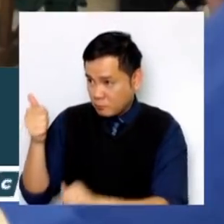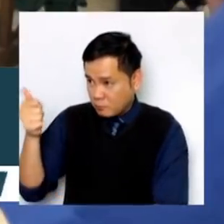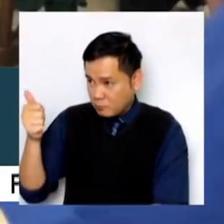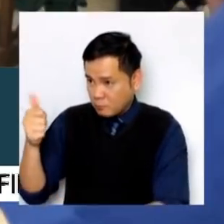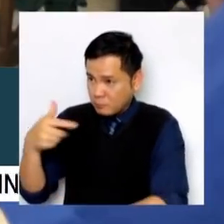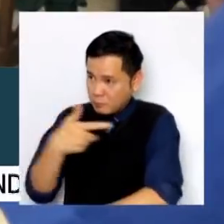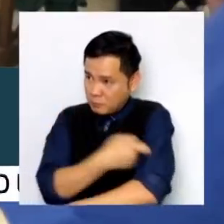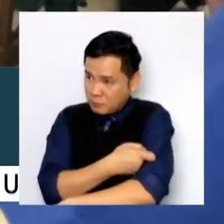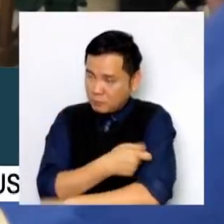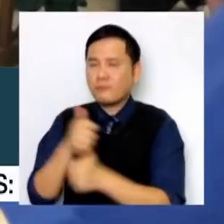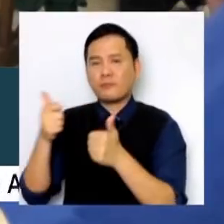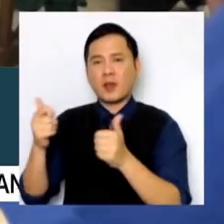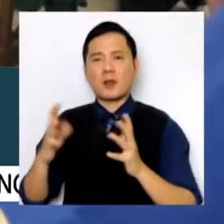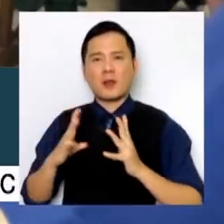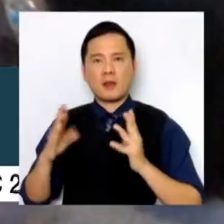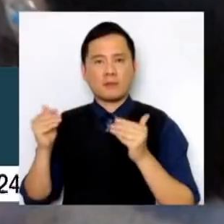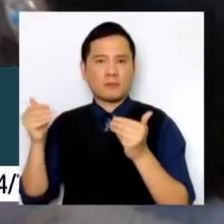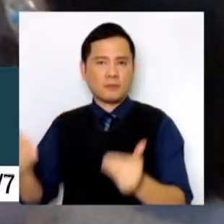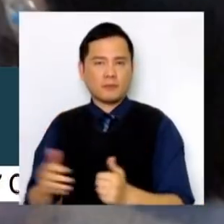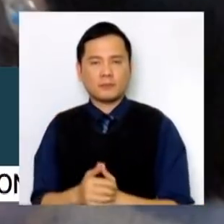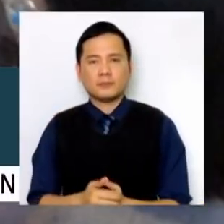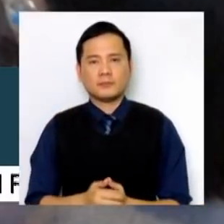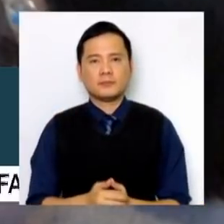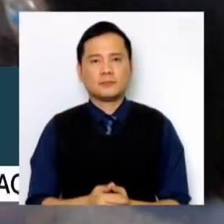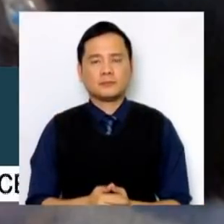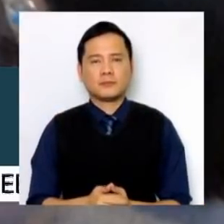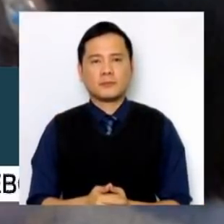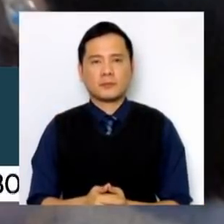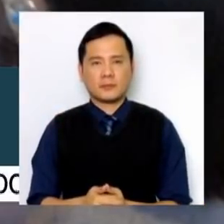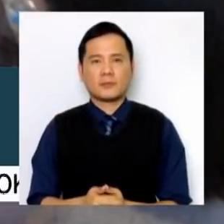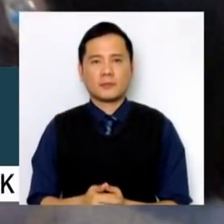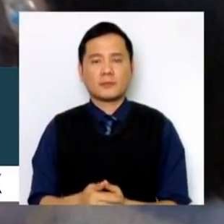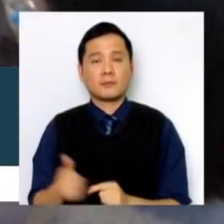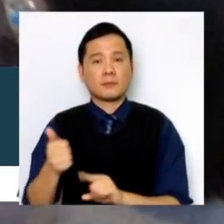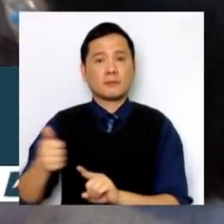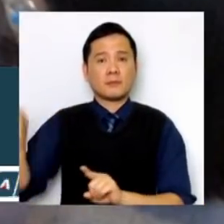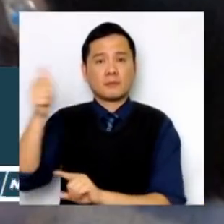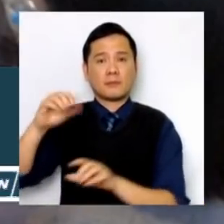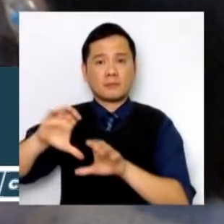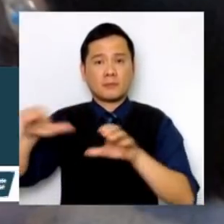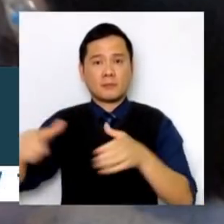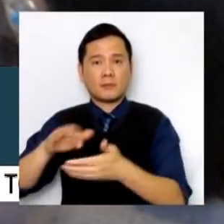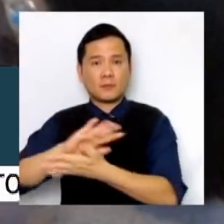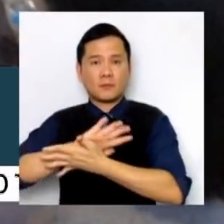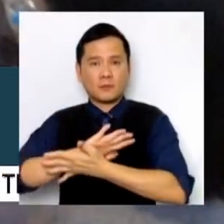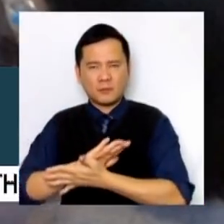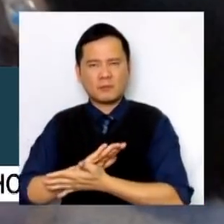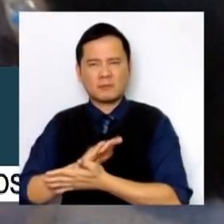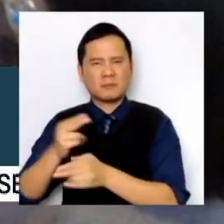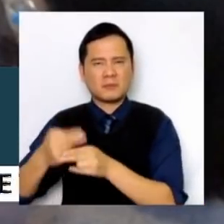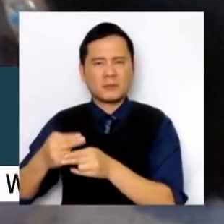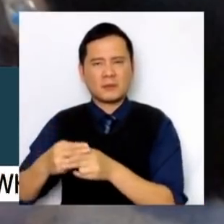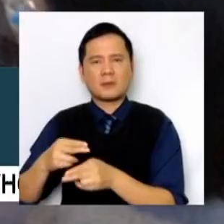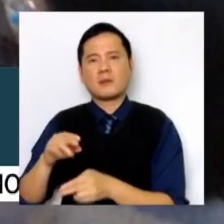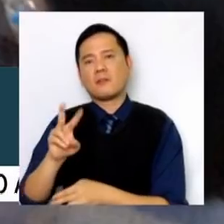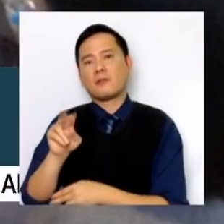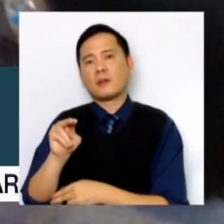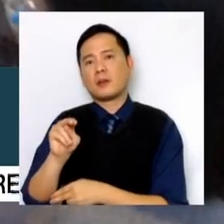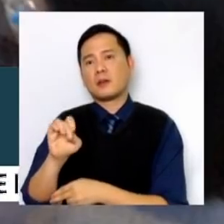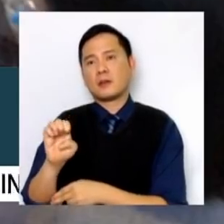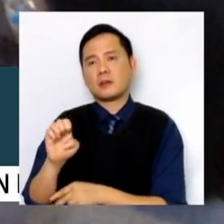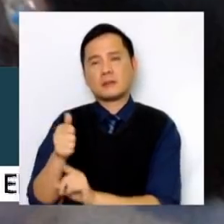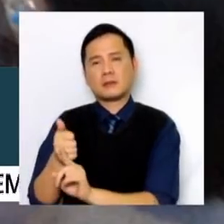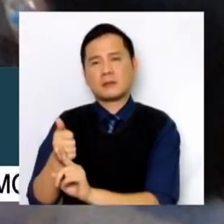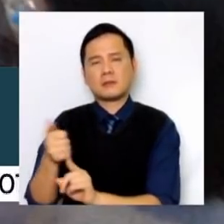chief implementer of National Task Force Against COVID-19, Secretary Vince Dizon, convinced and explained to the parents and their children